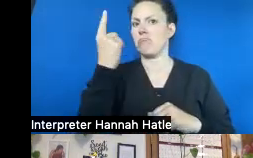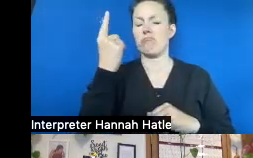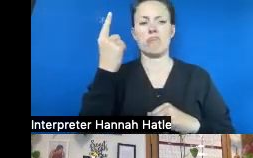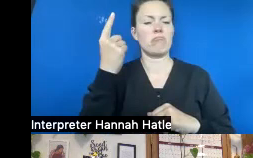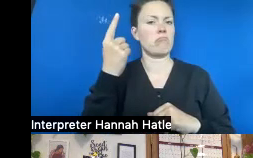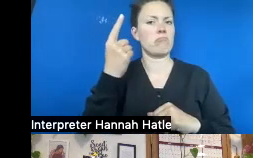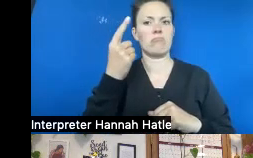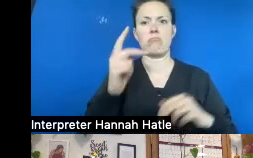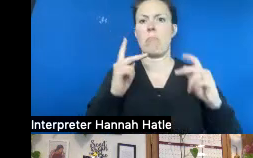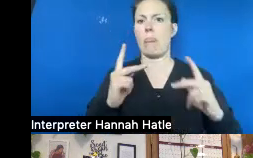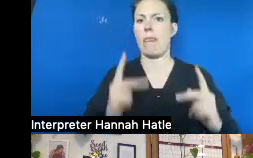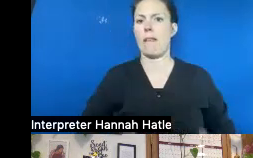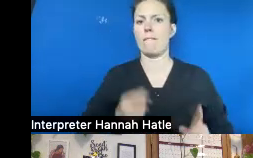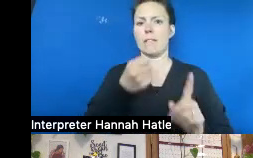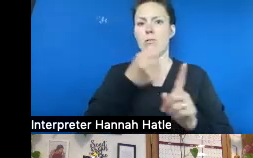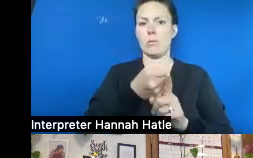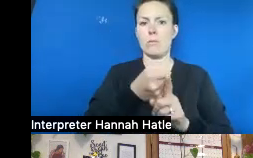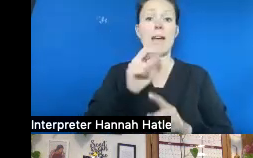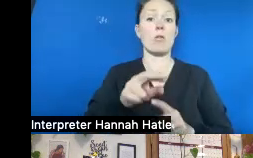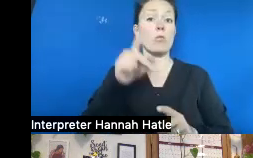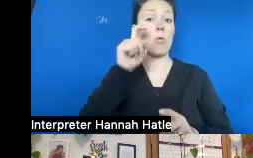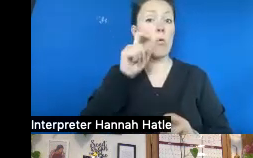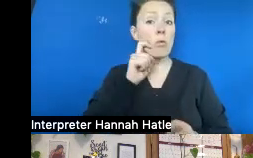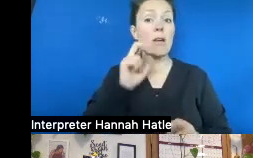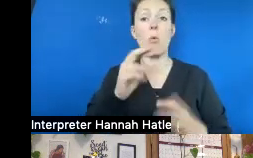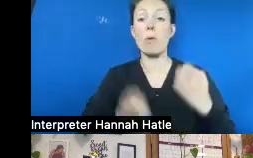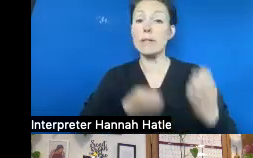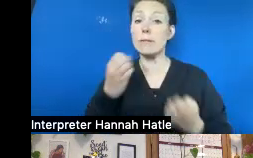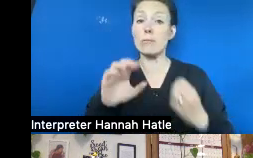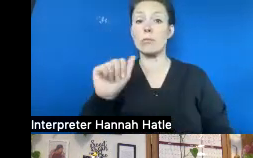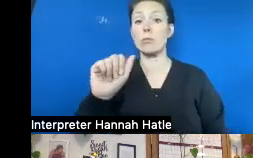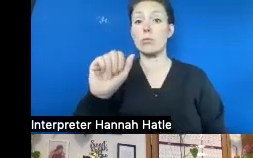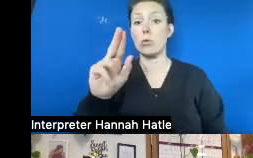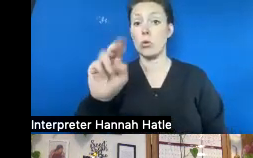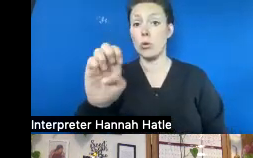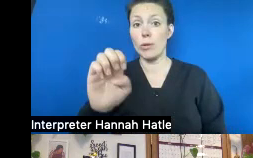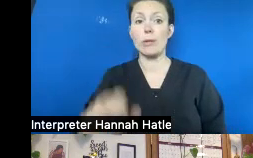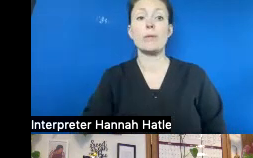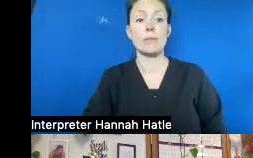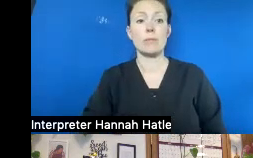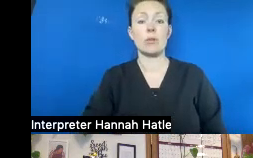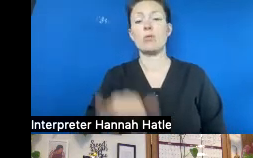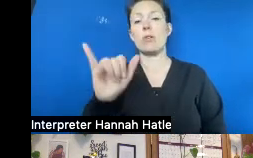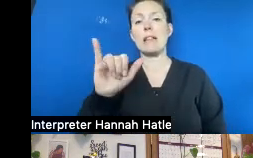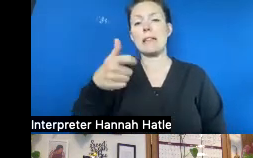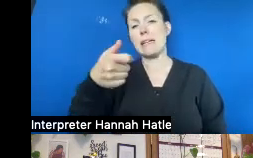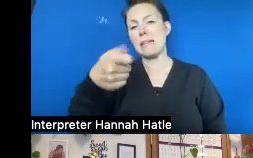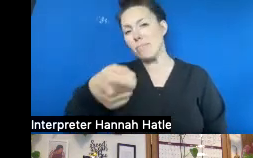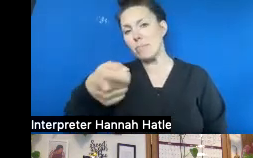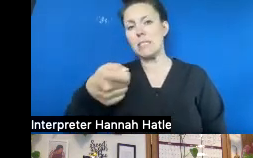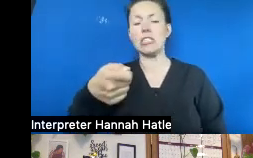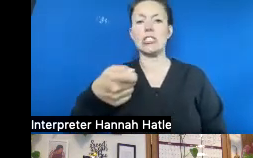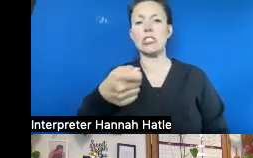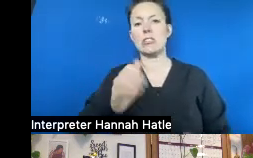of physical or sexual or emotional abuse, even subtle as pinching, pushing, pulling,